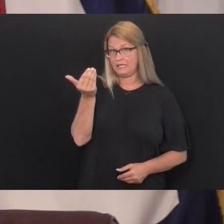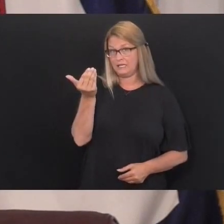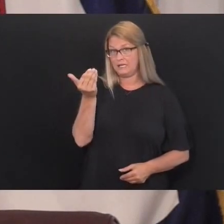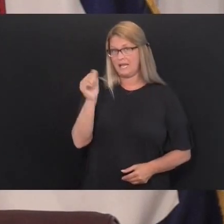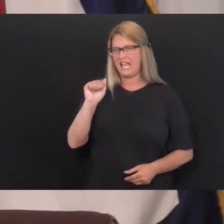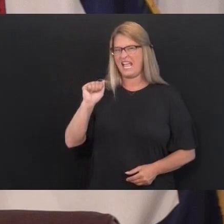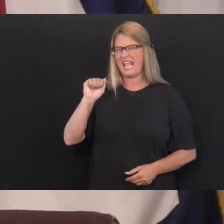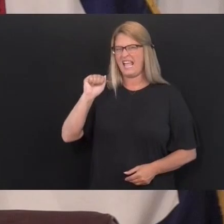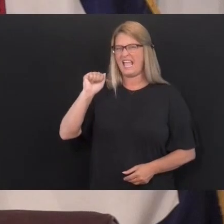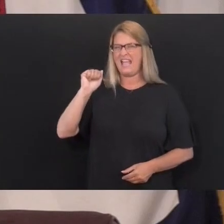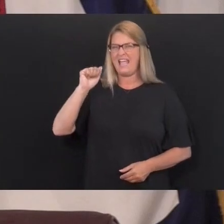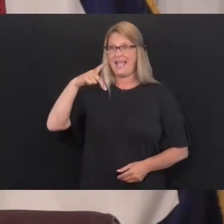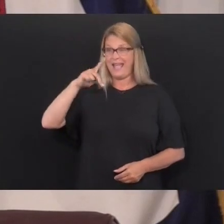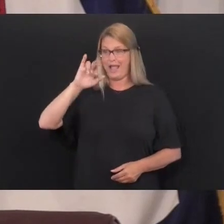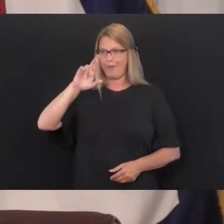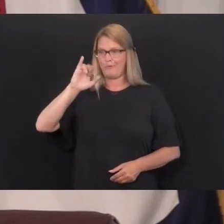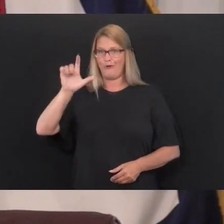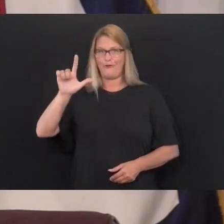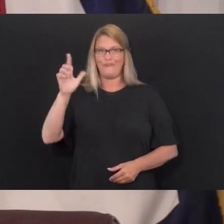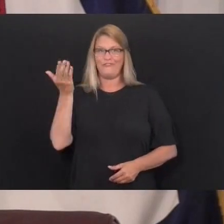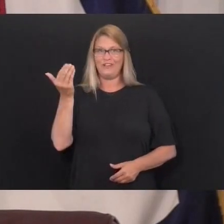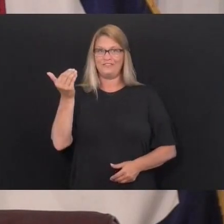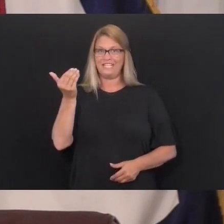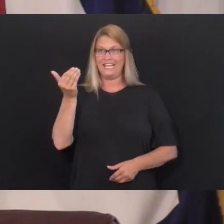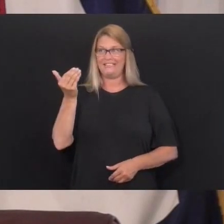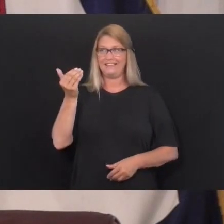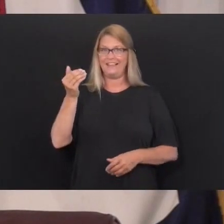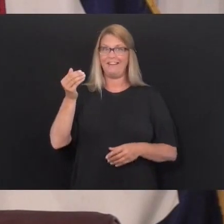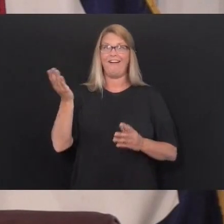We think it's a great way to bring the community back together.